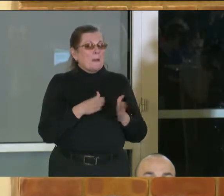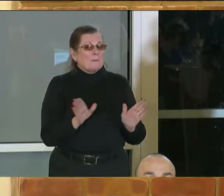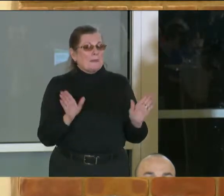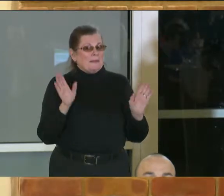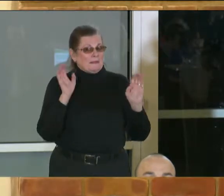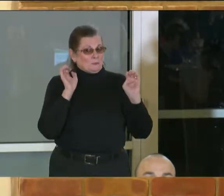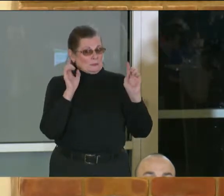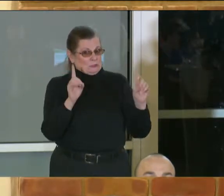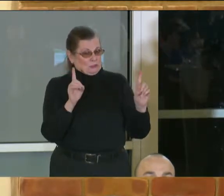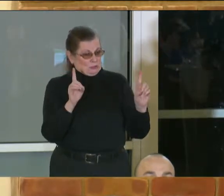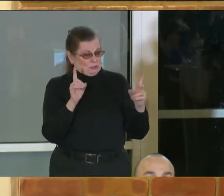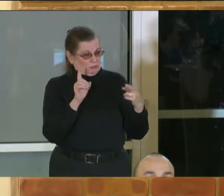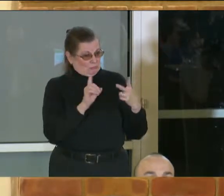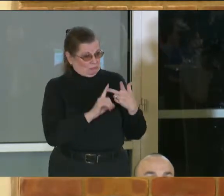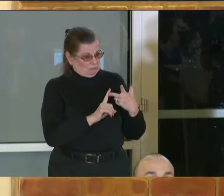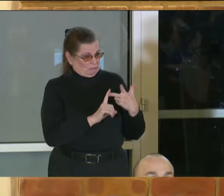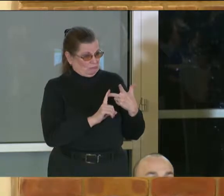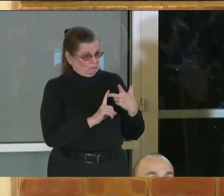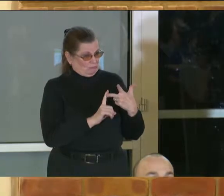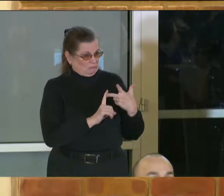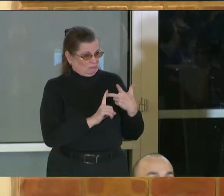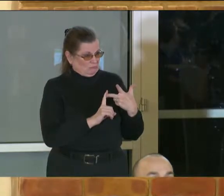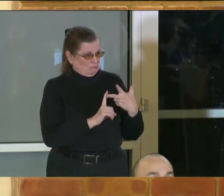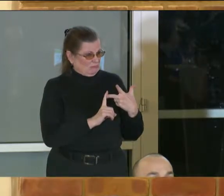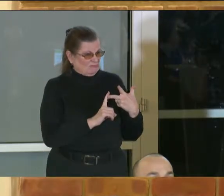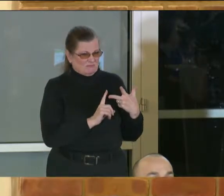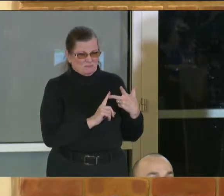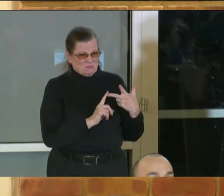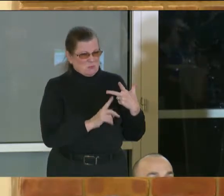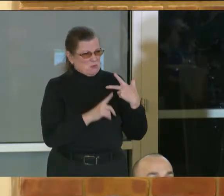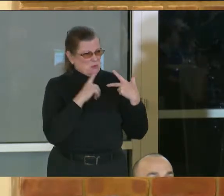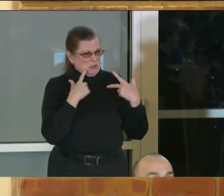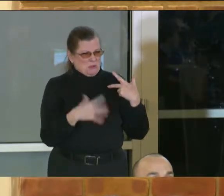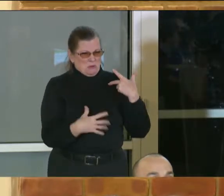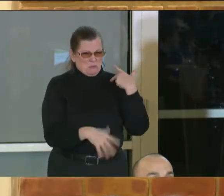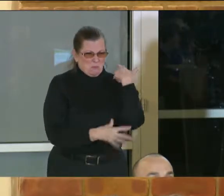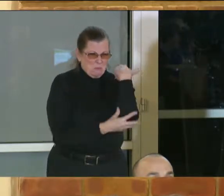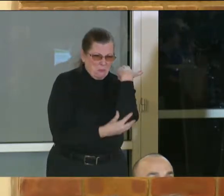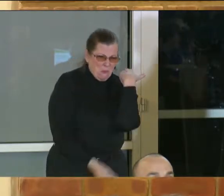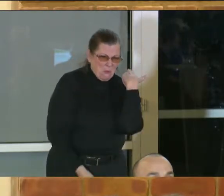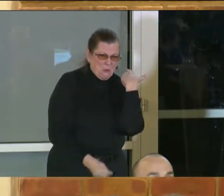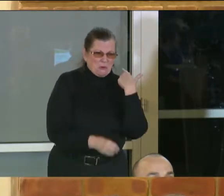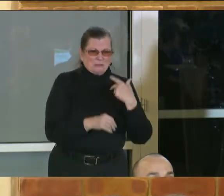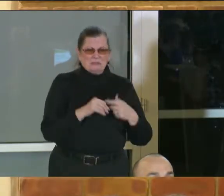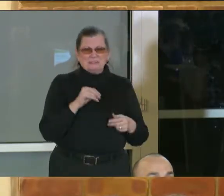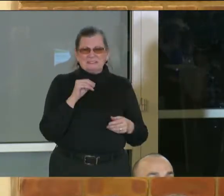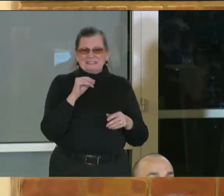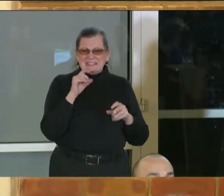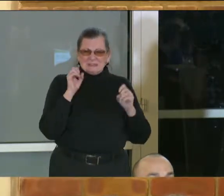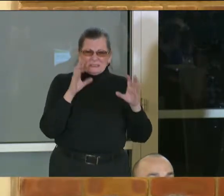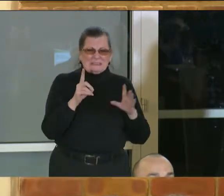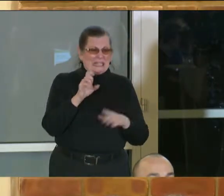schools in the district is poor. We have one of the lowest SAT scores. We need to